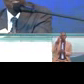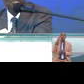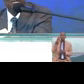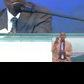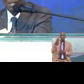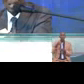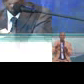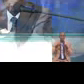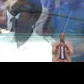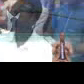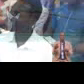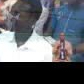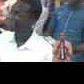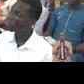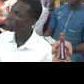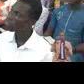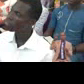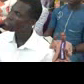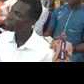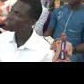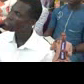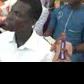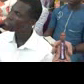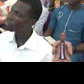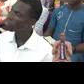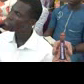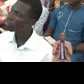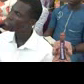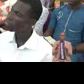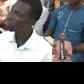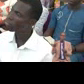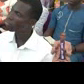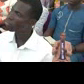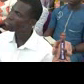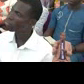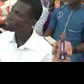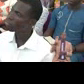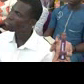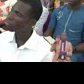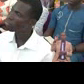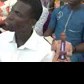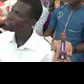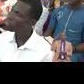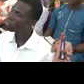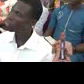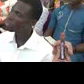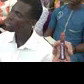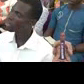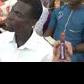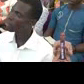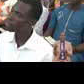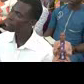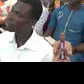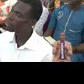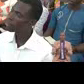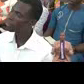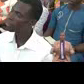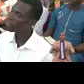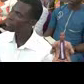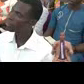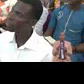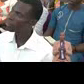you into the light. He guides you into more of his grace. He guides you into a life